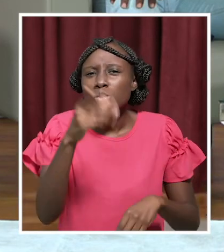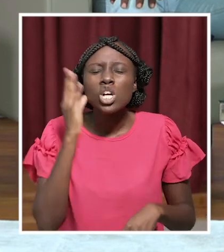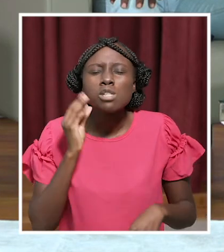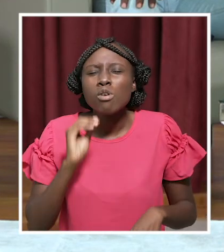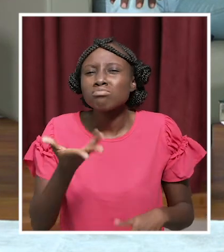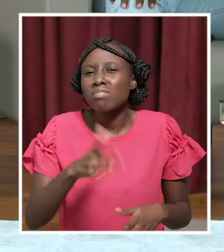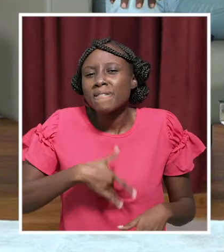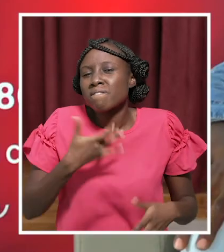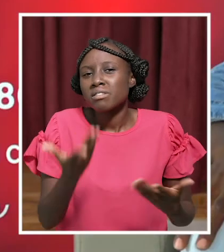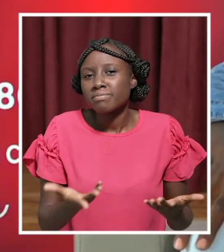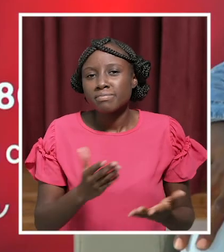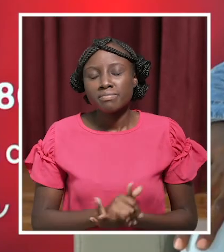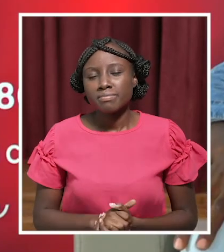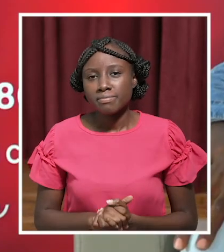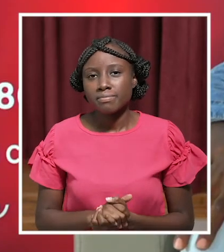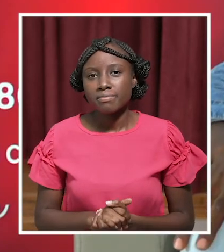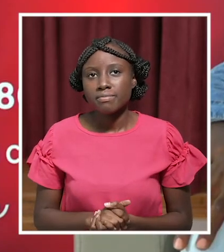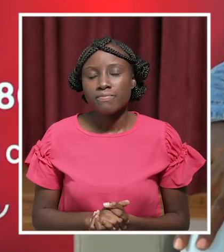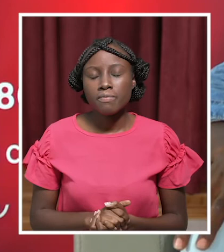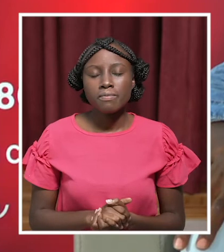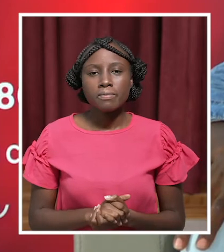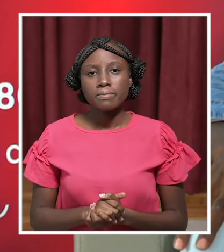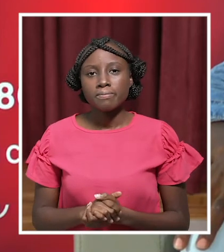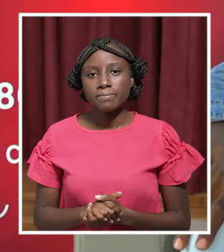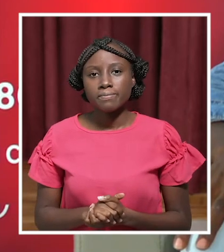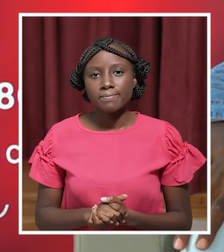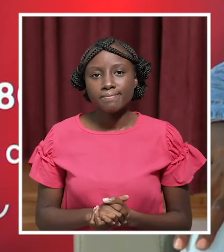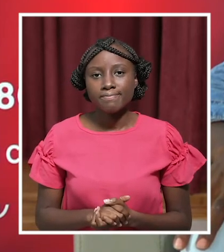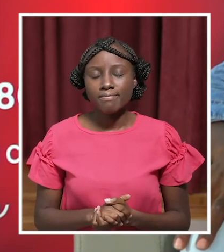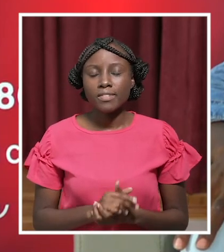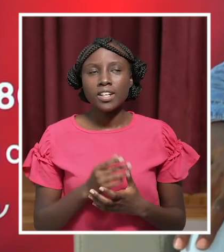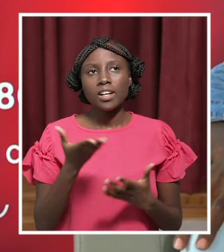thing is, you're unaware of your